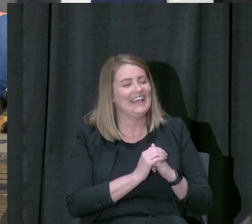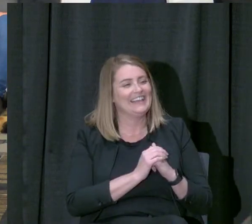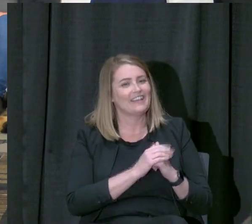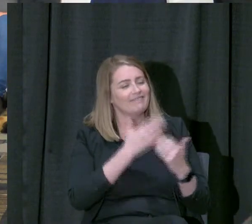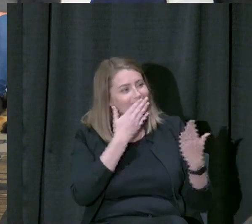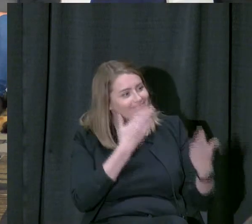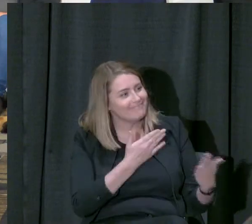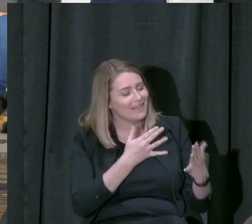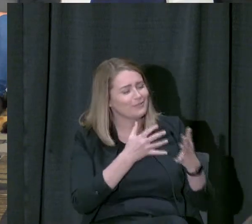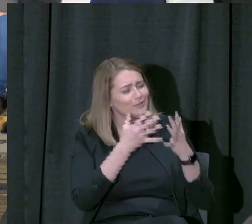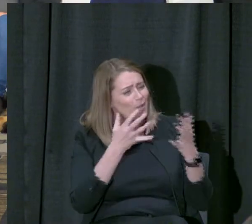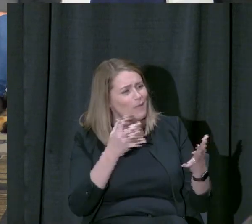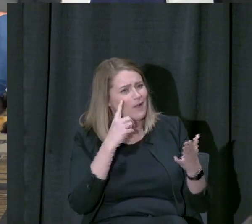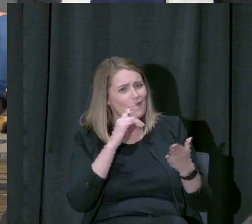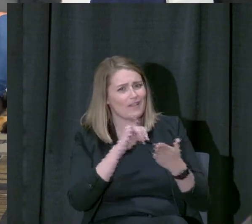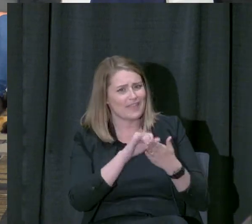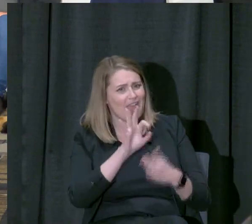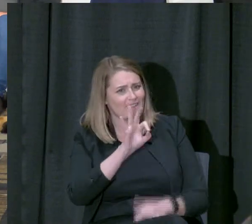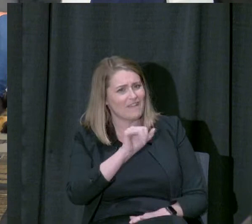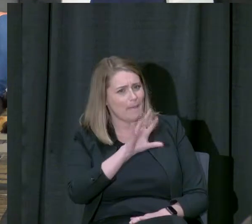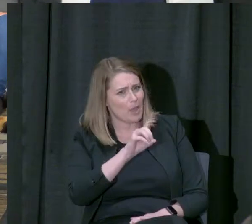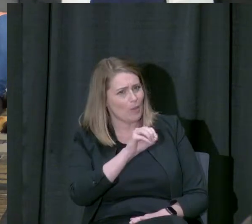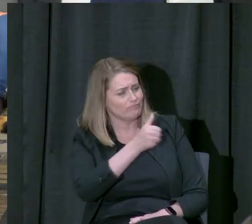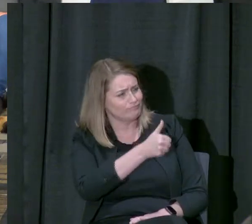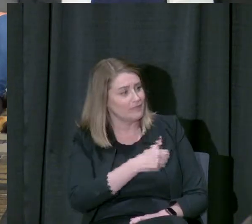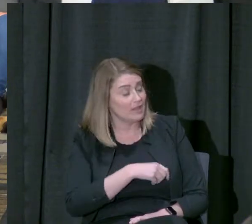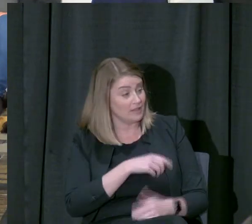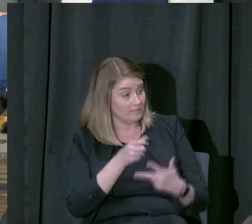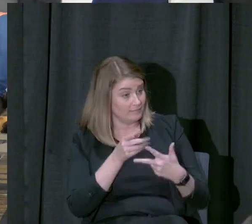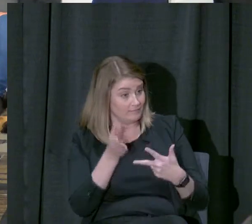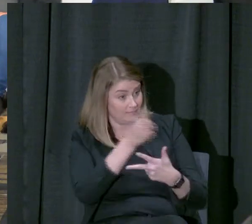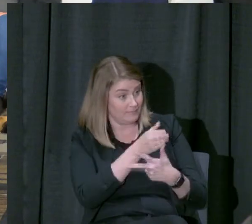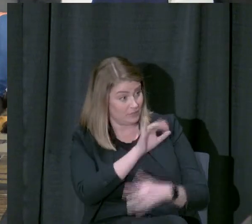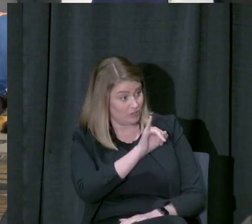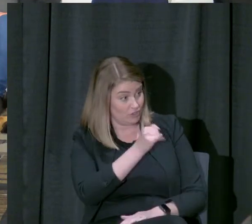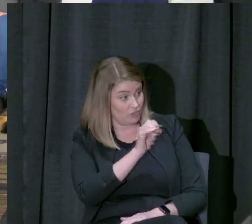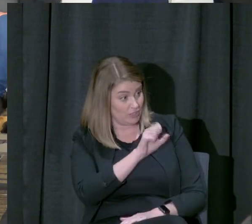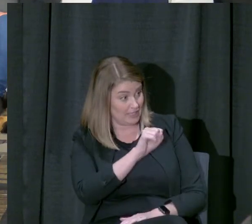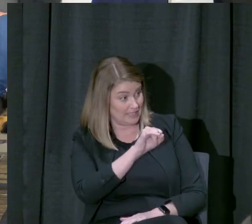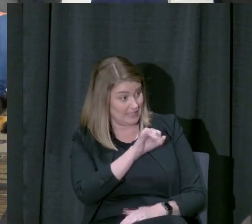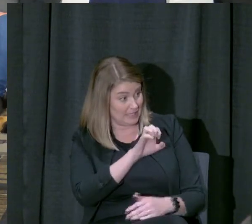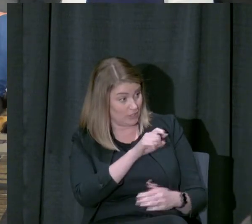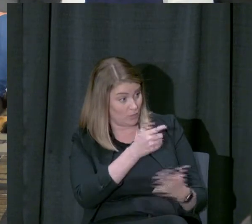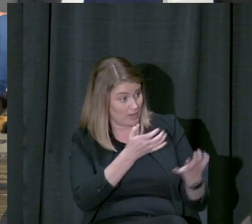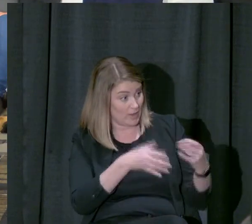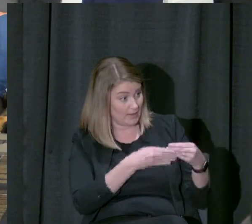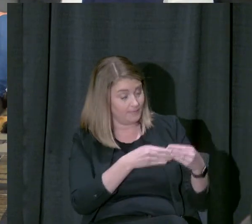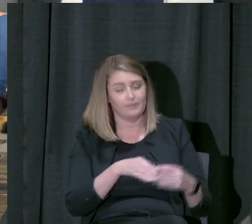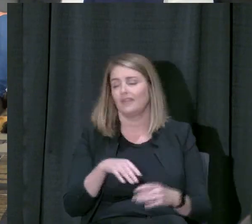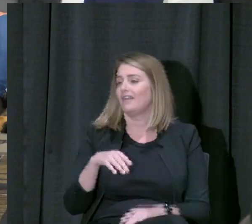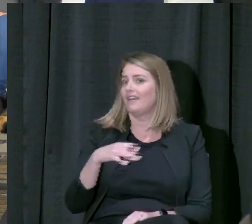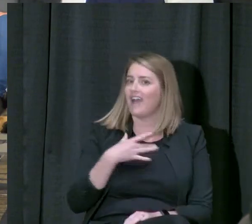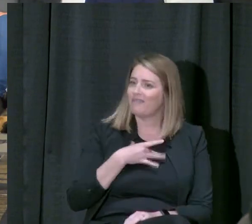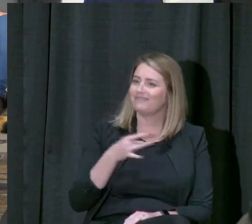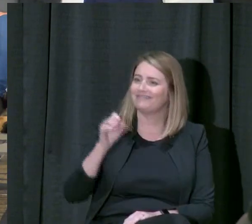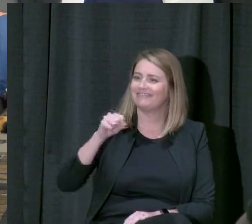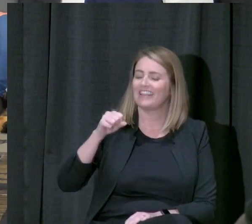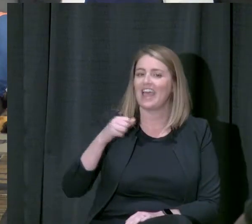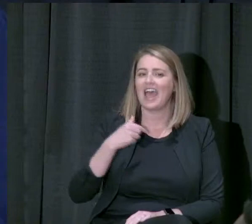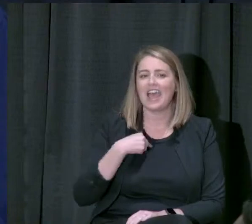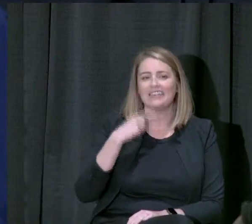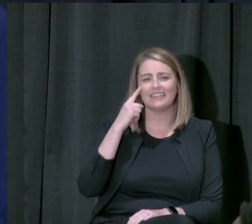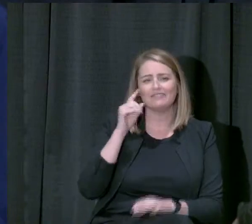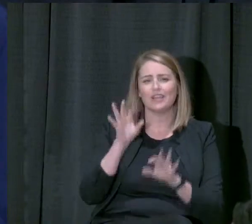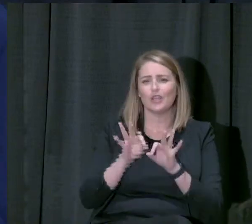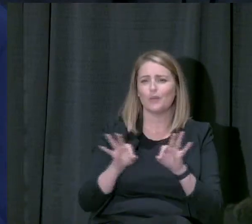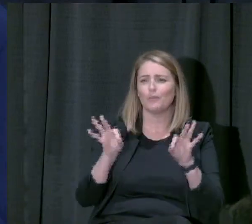Thank you so much for that, Fabio. And Jesse, do you want to add anything to what Fabio was? I would like to add something. I think it's really